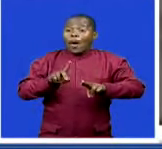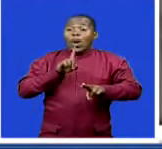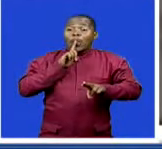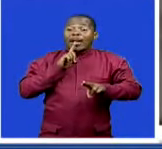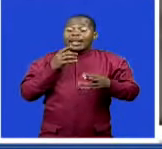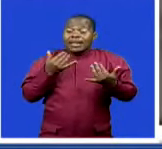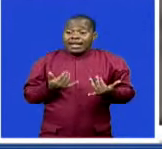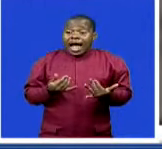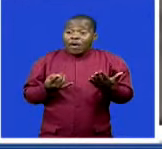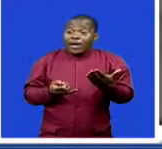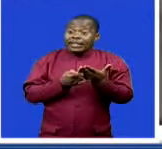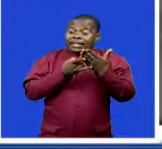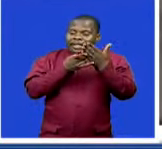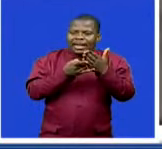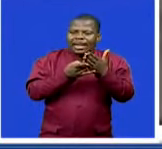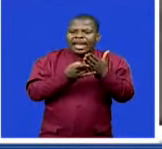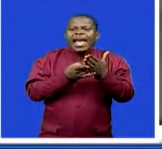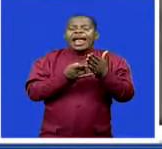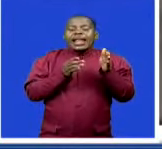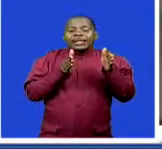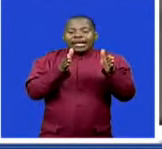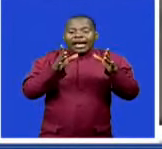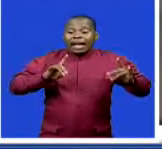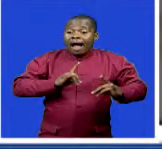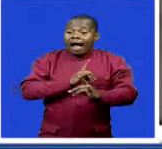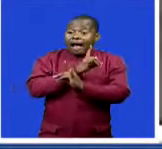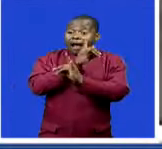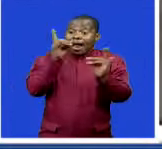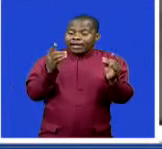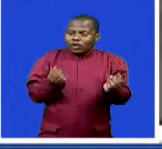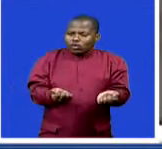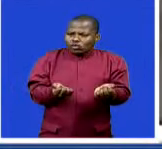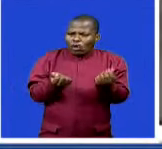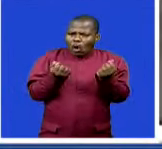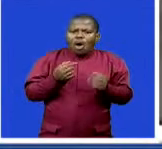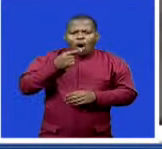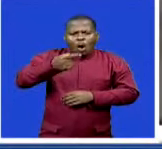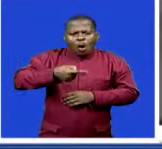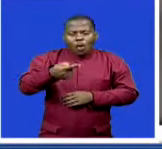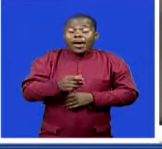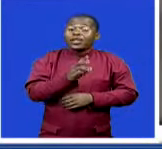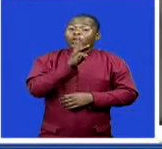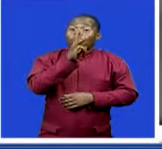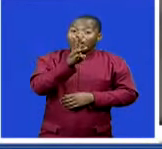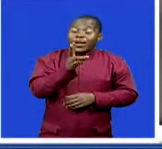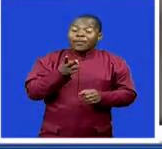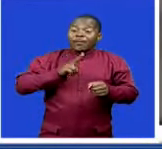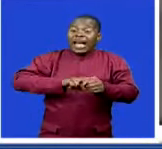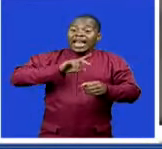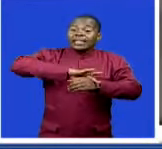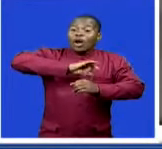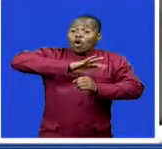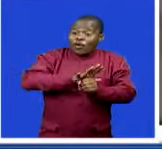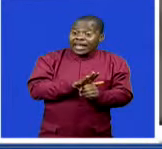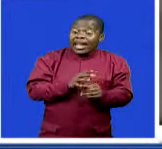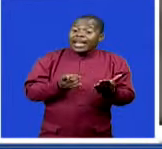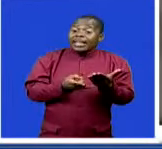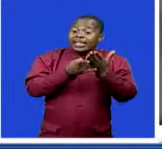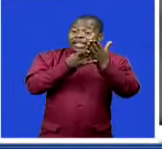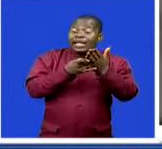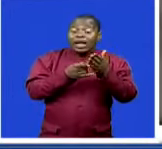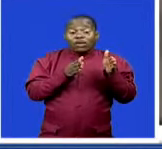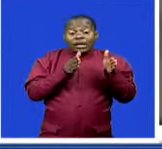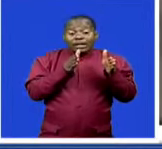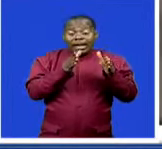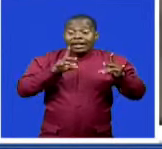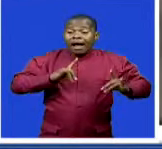baye basho kona ukuthi ngisho kunel film nyama kuba ne silver lining iCOVID-19 seyende ukuthi itempilo drangwane ticine kunandla